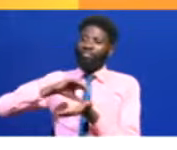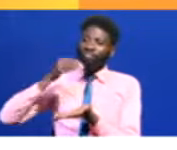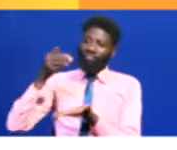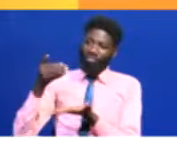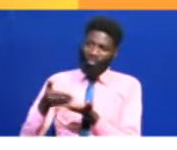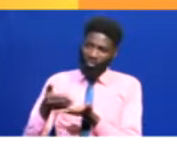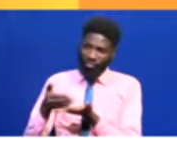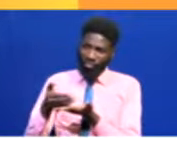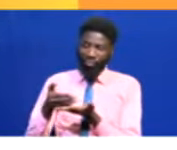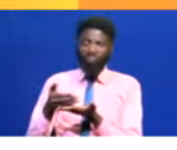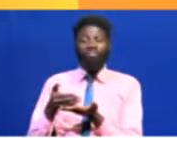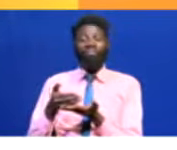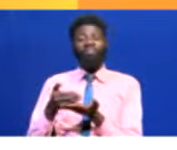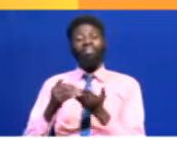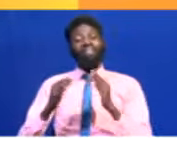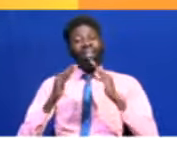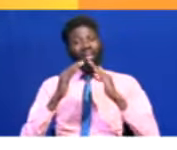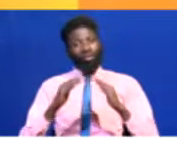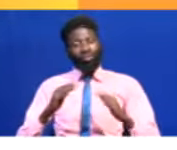This housing fund